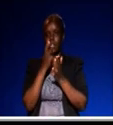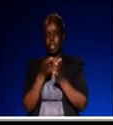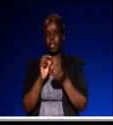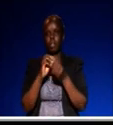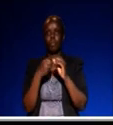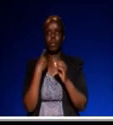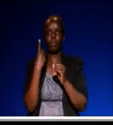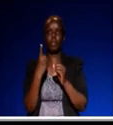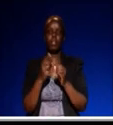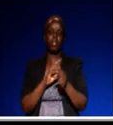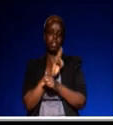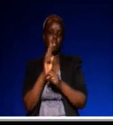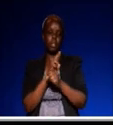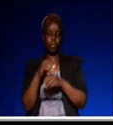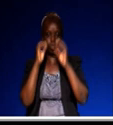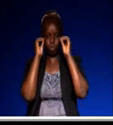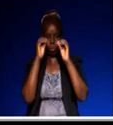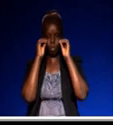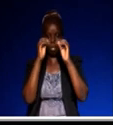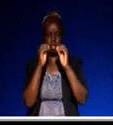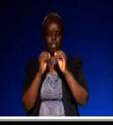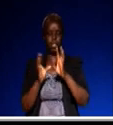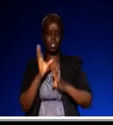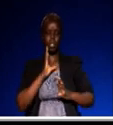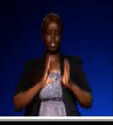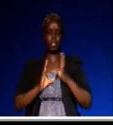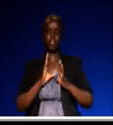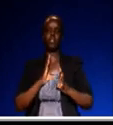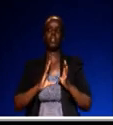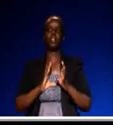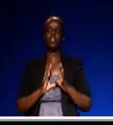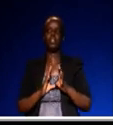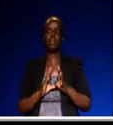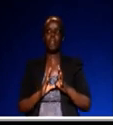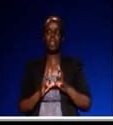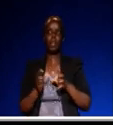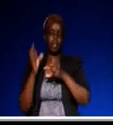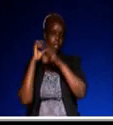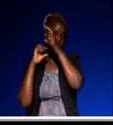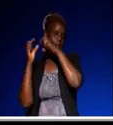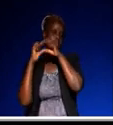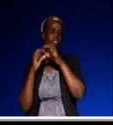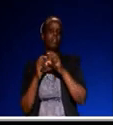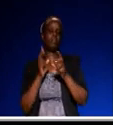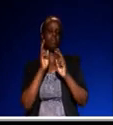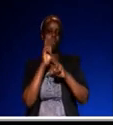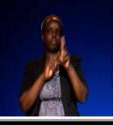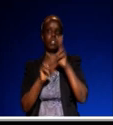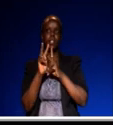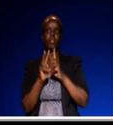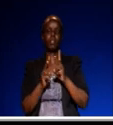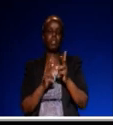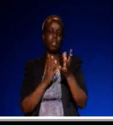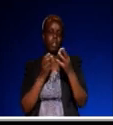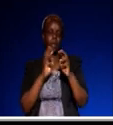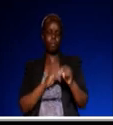1, they are used to teach moral and cultural values. Oral narratives are a medium of expressing